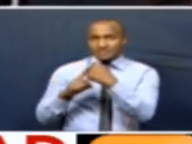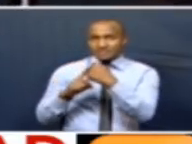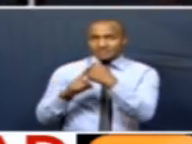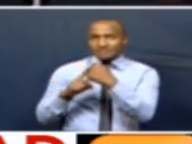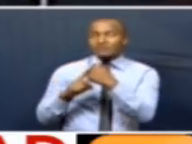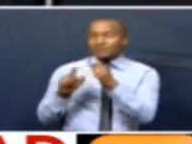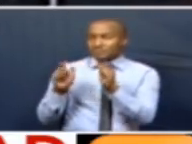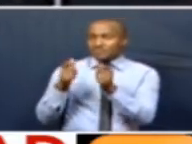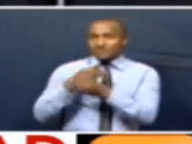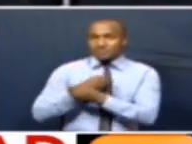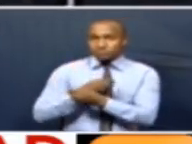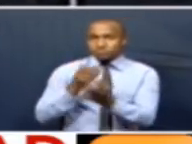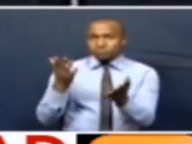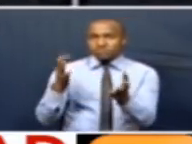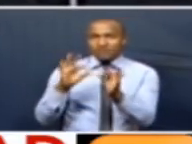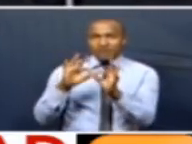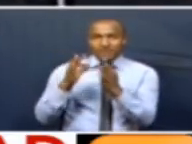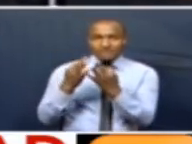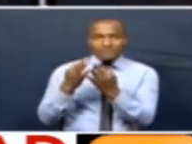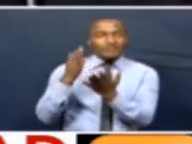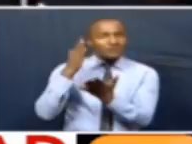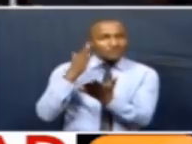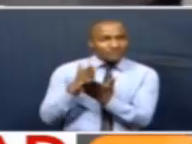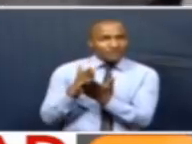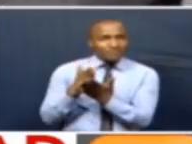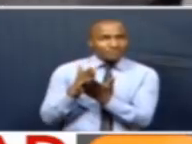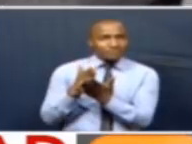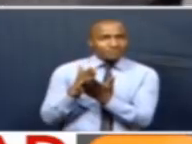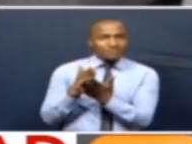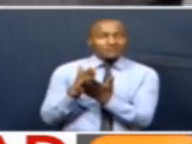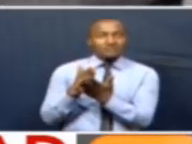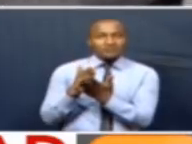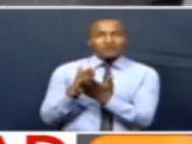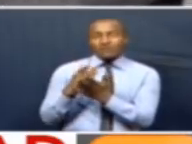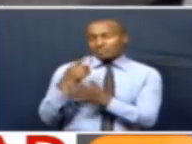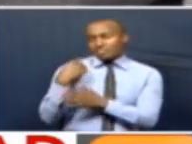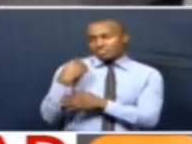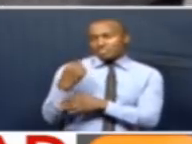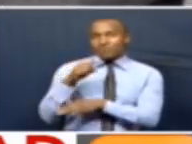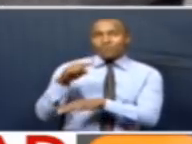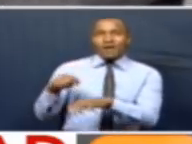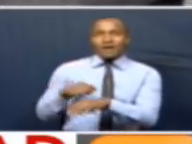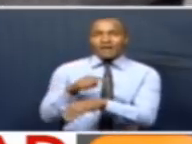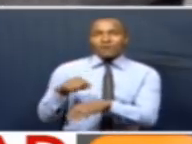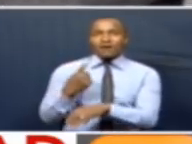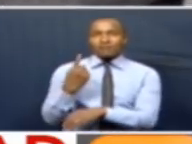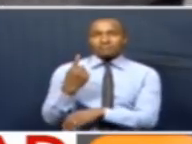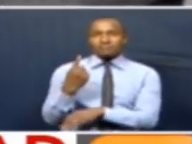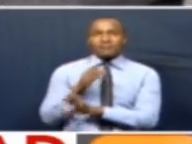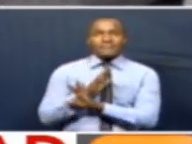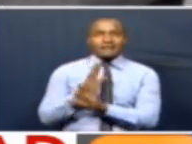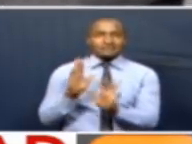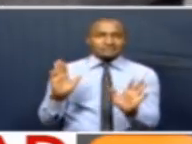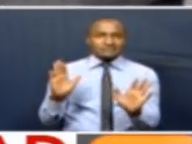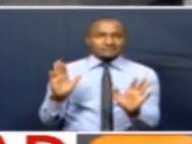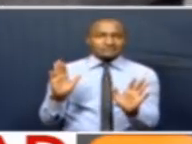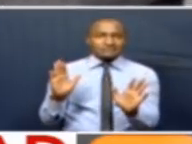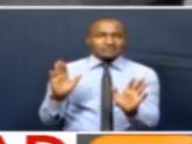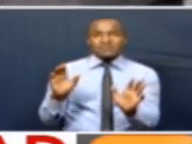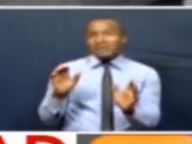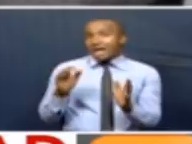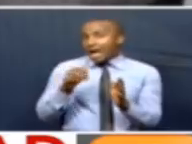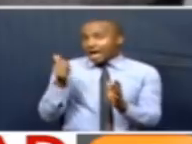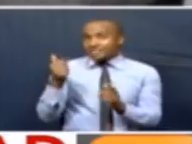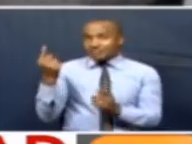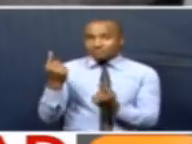media, family confirming that particular message less than an hour ago. So far, Hussein, unless maybe someone drove